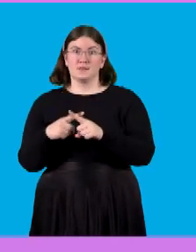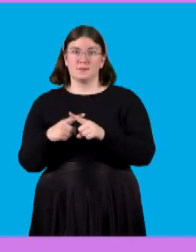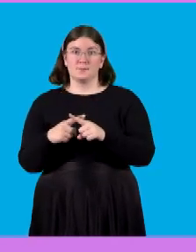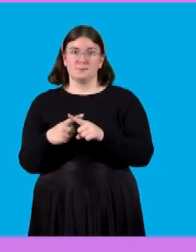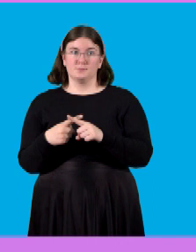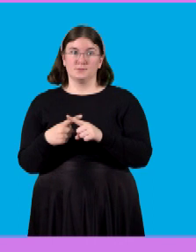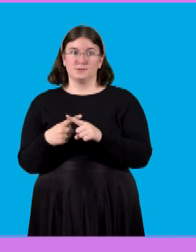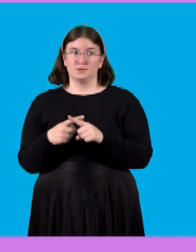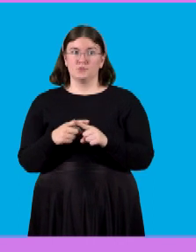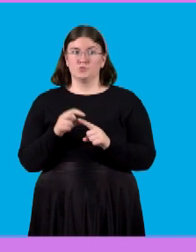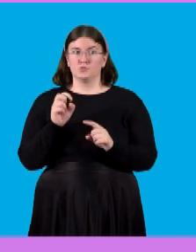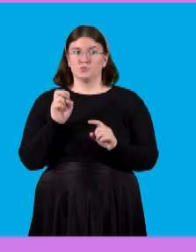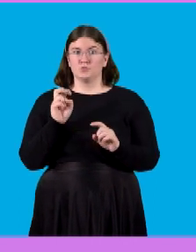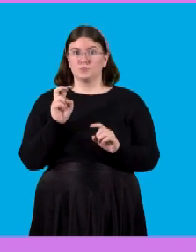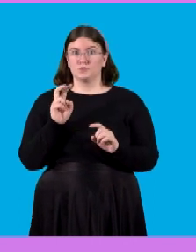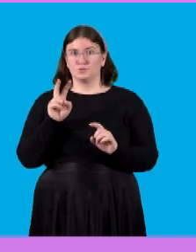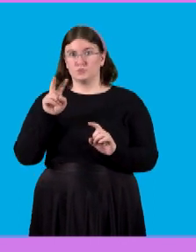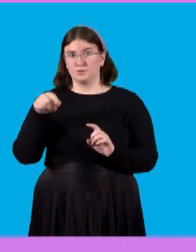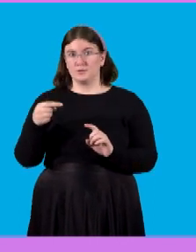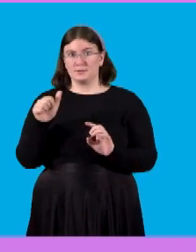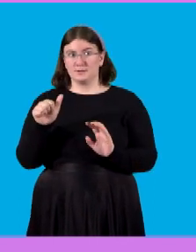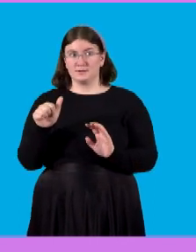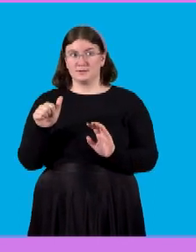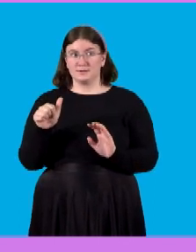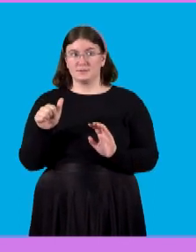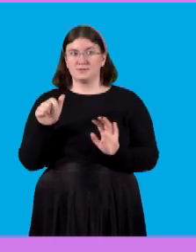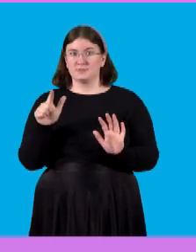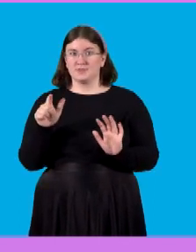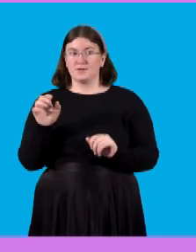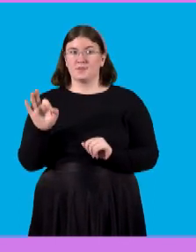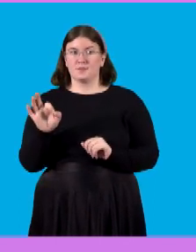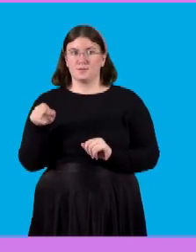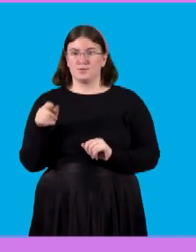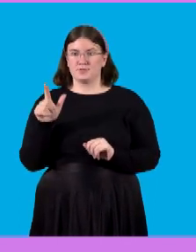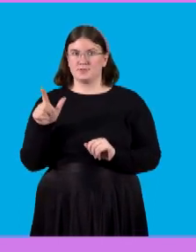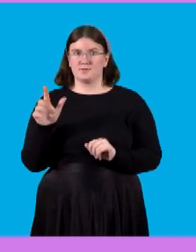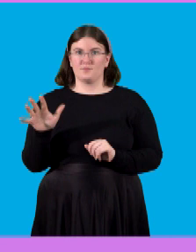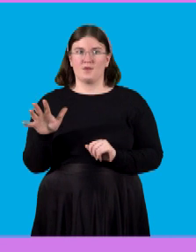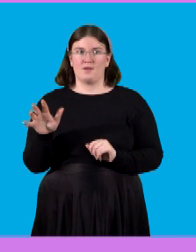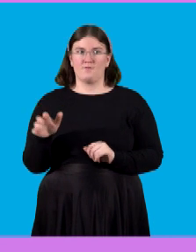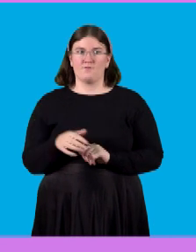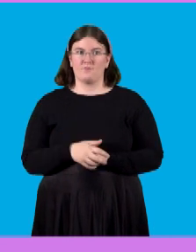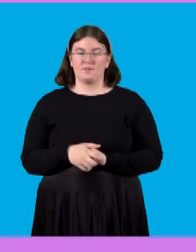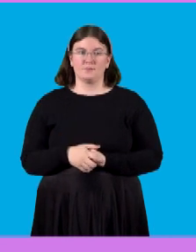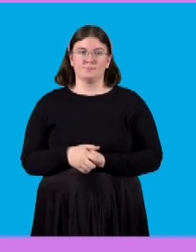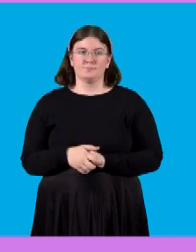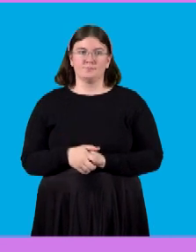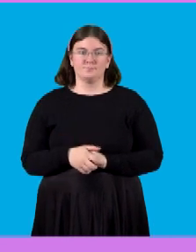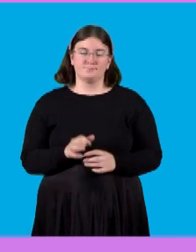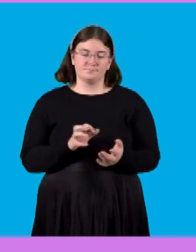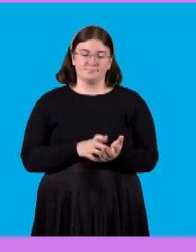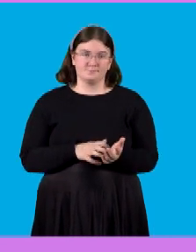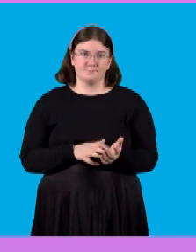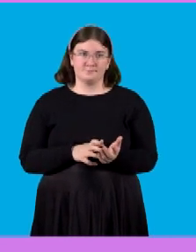2,673 Rand and 75 cents. So let's type that in. 7.5 divided